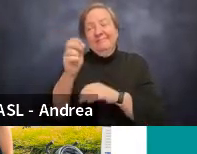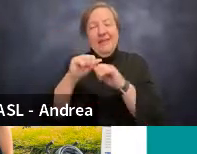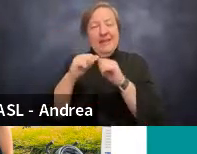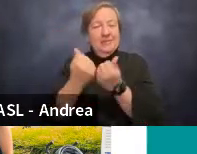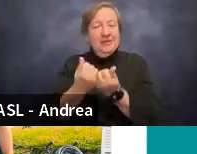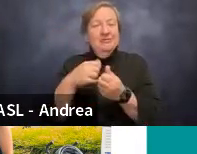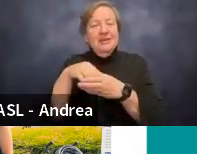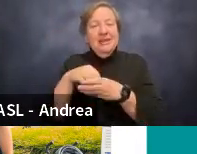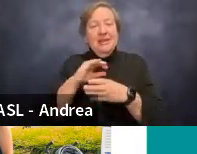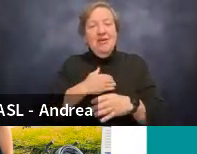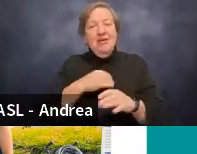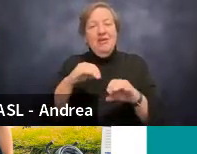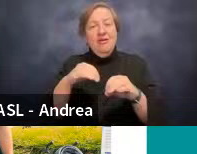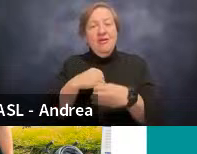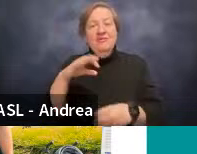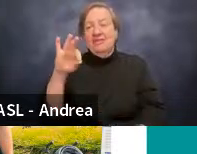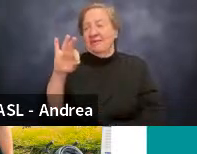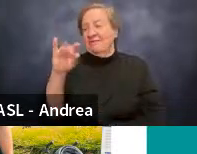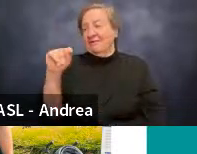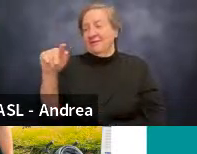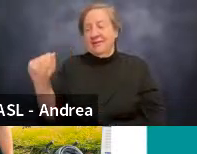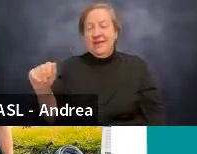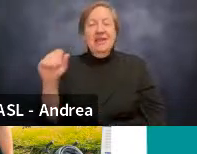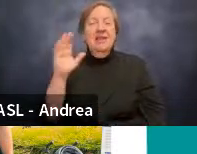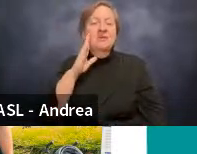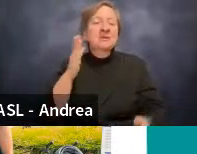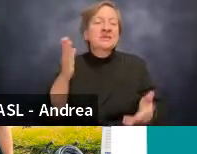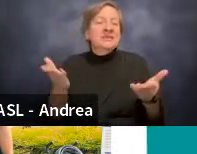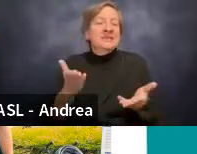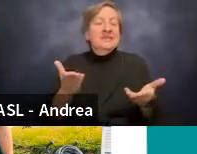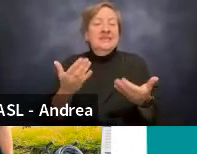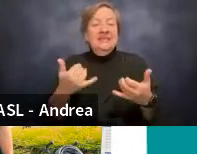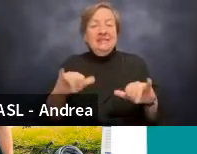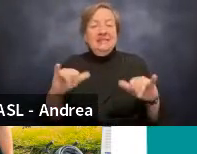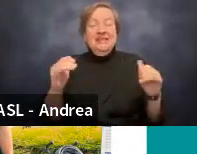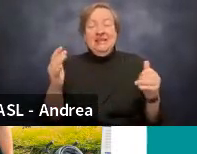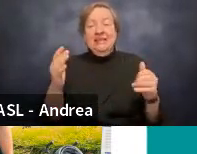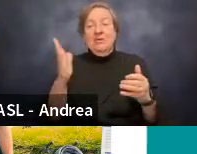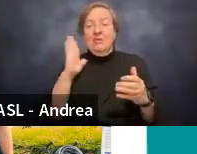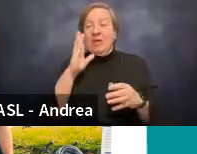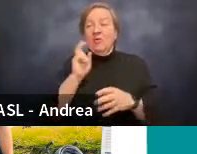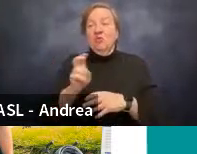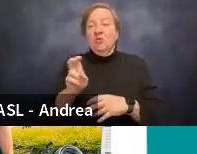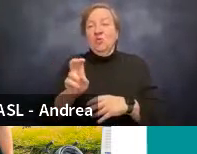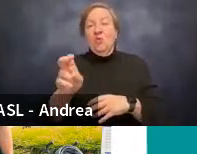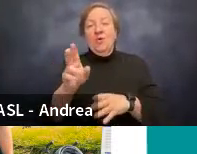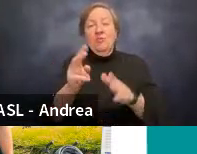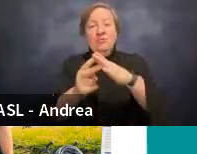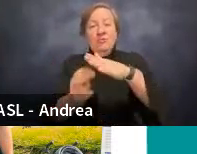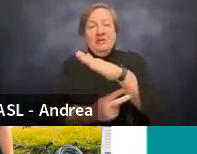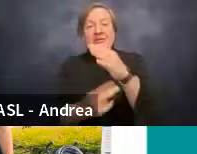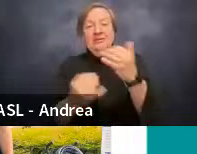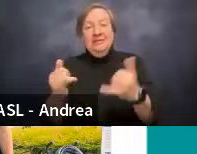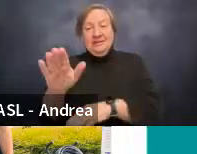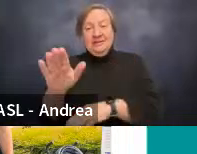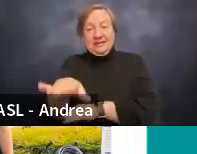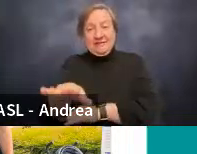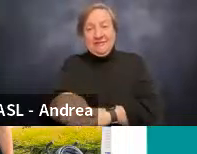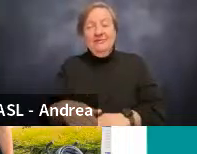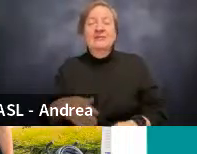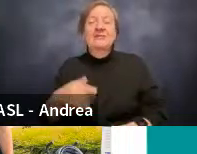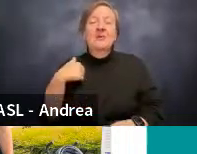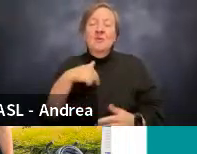fact, they're still in town. They're going to be doing a bridge tour this afternoon. So